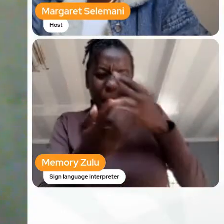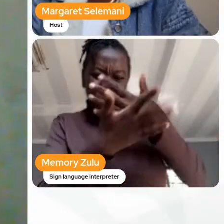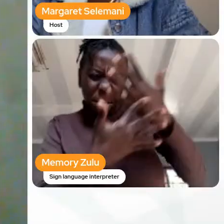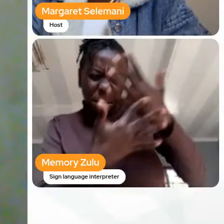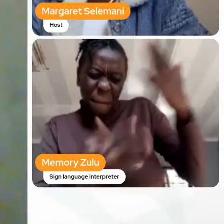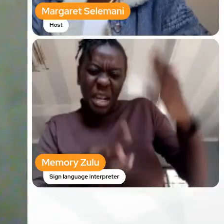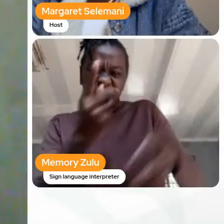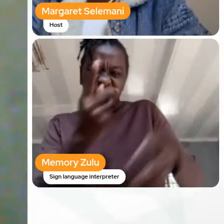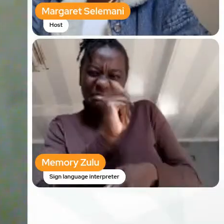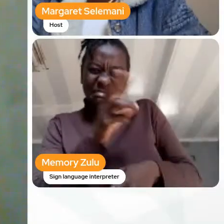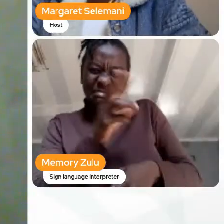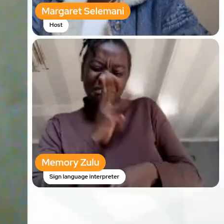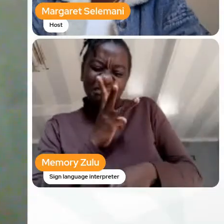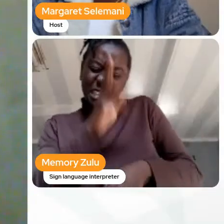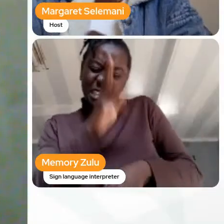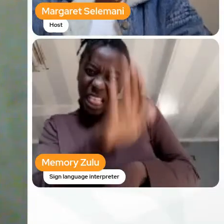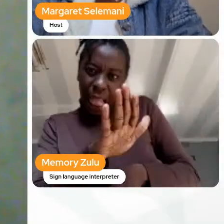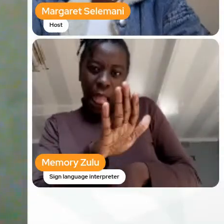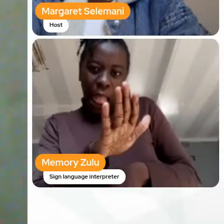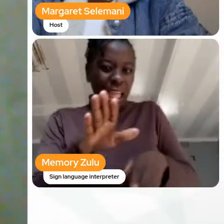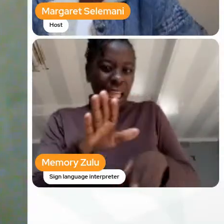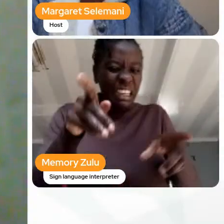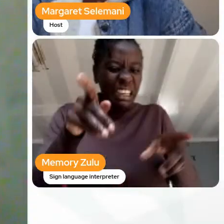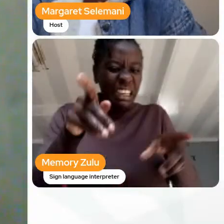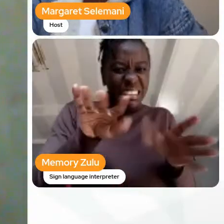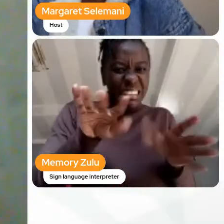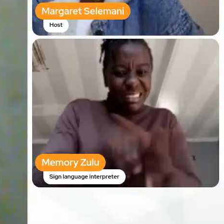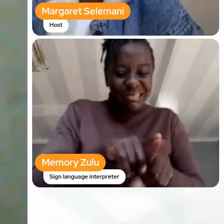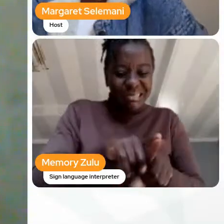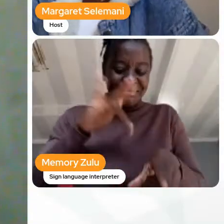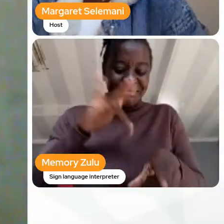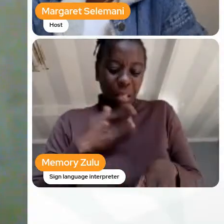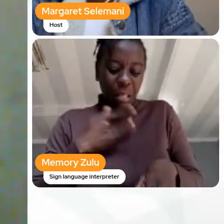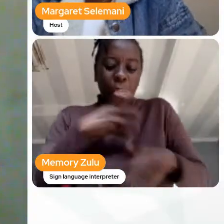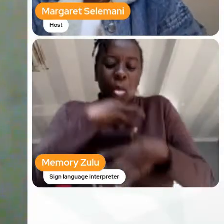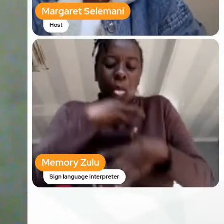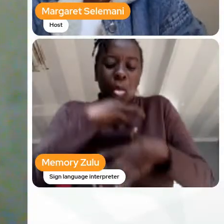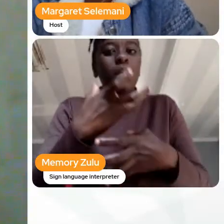right treatment that you might need at that particular time.